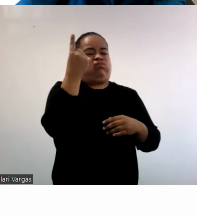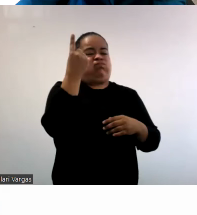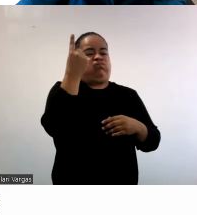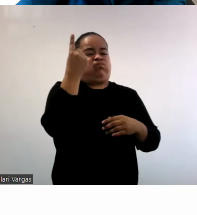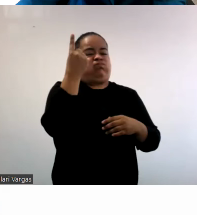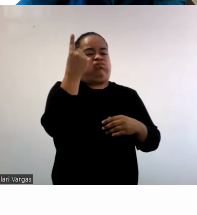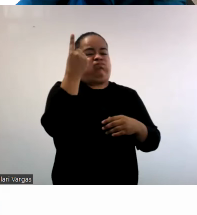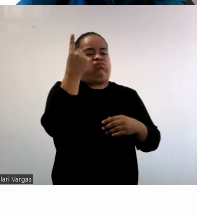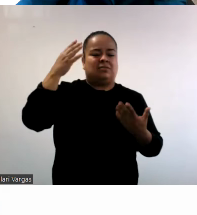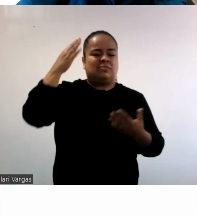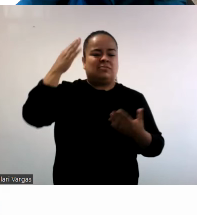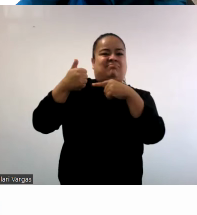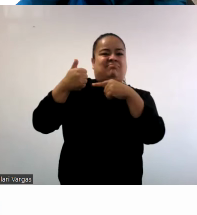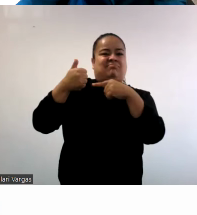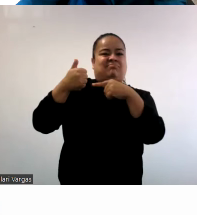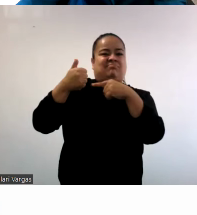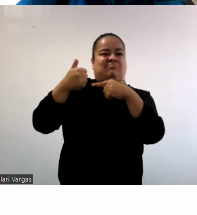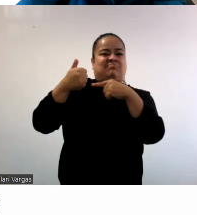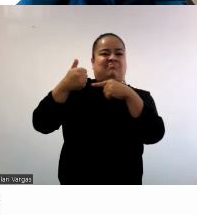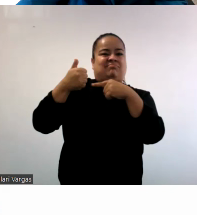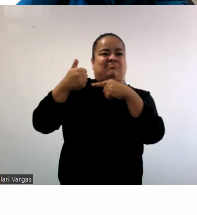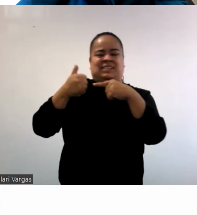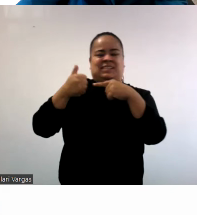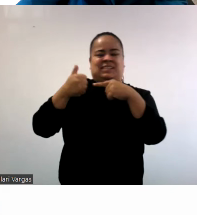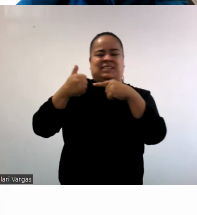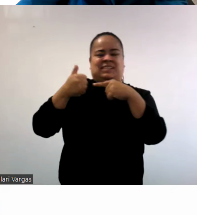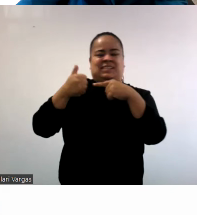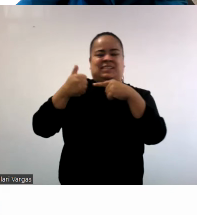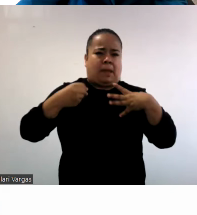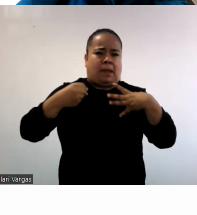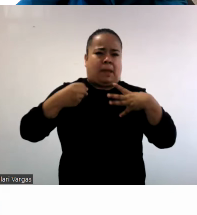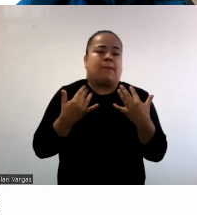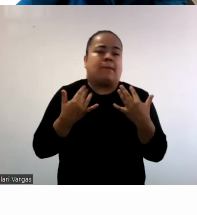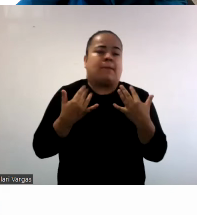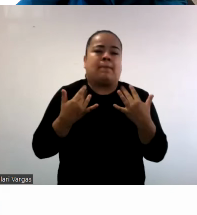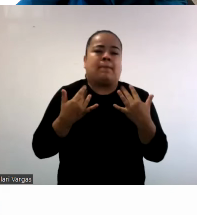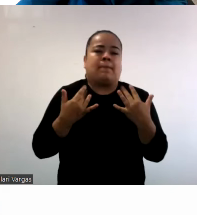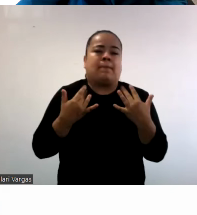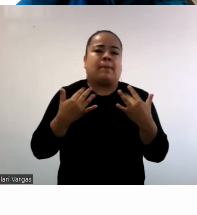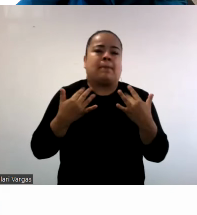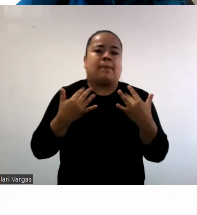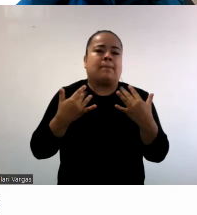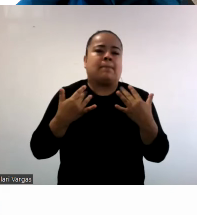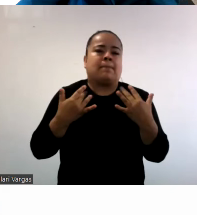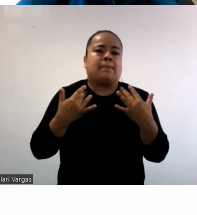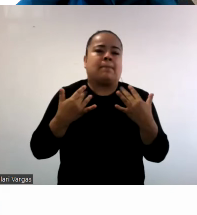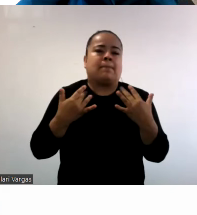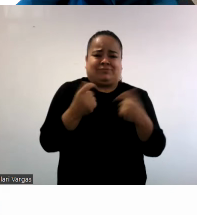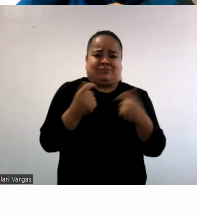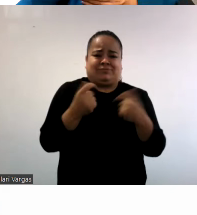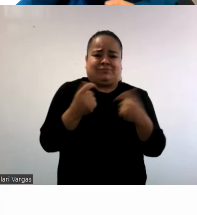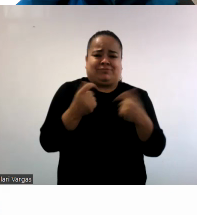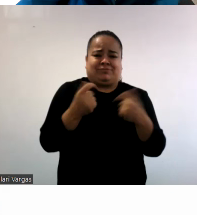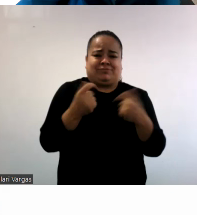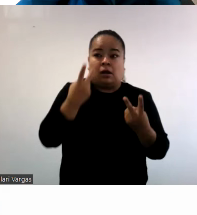a country that has a greater number of cases, and also in this country,